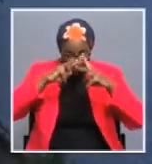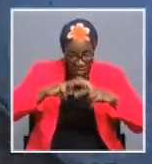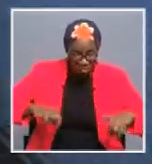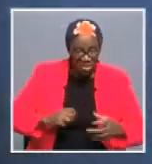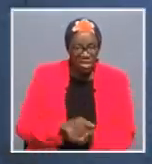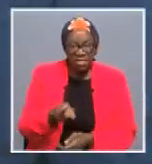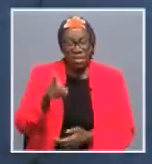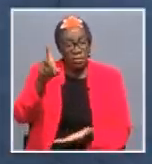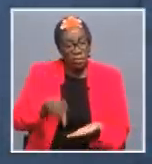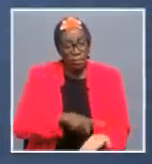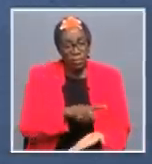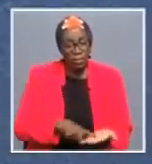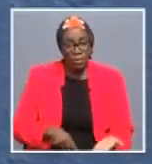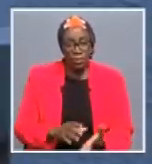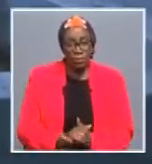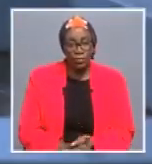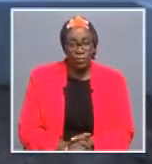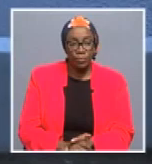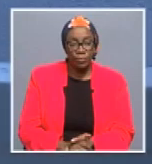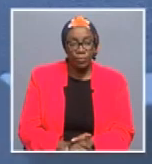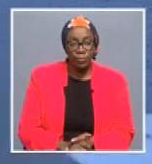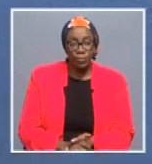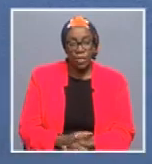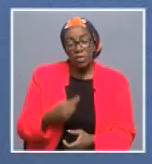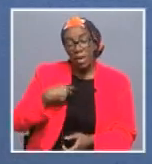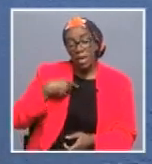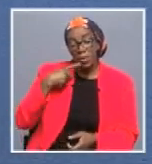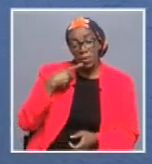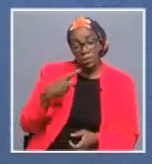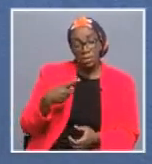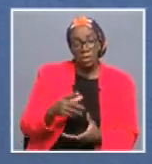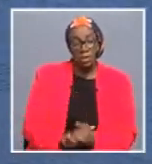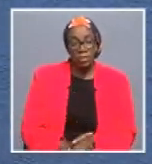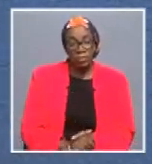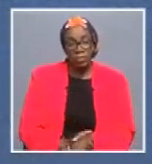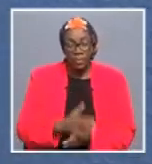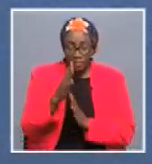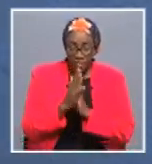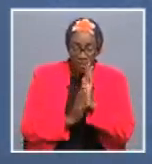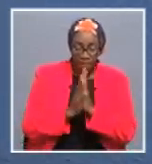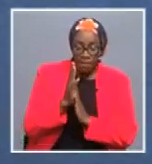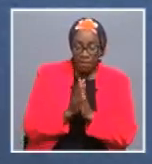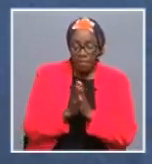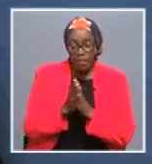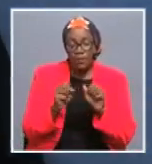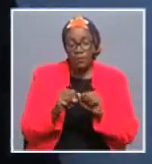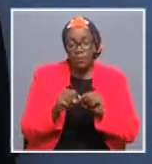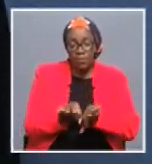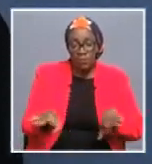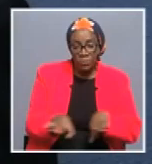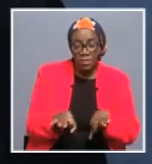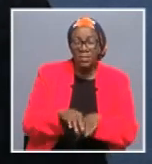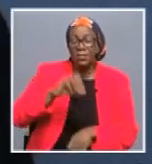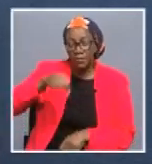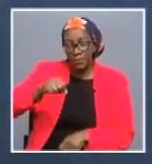not the correct way of doing things. So I would say interest of justice is being served, because